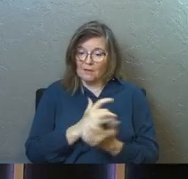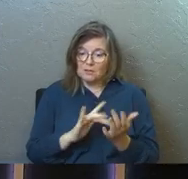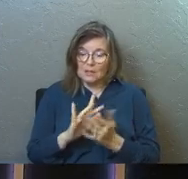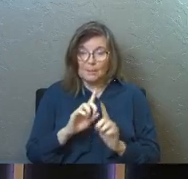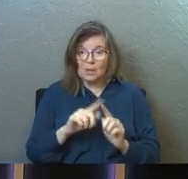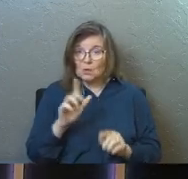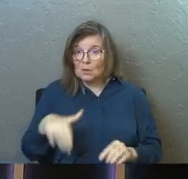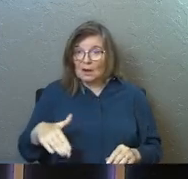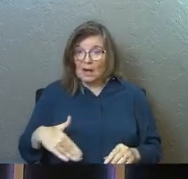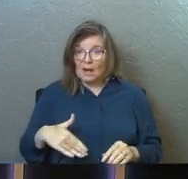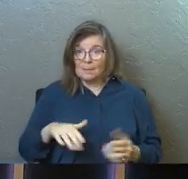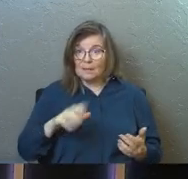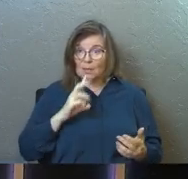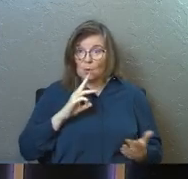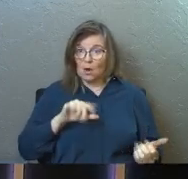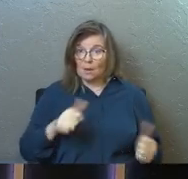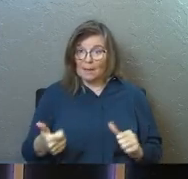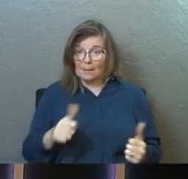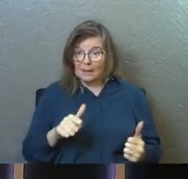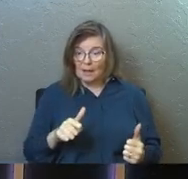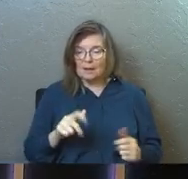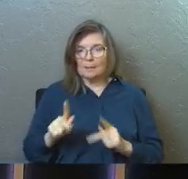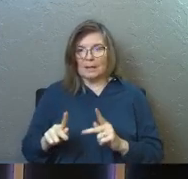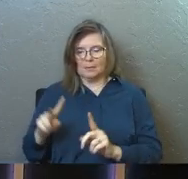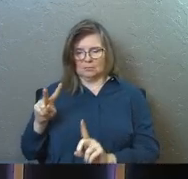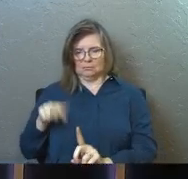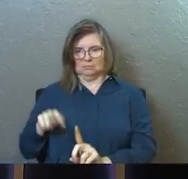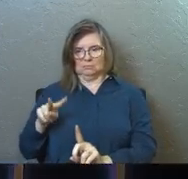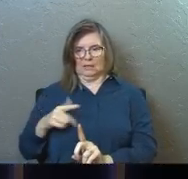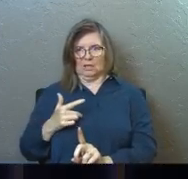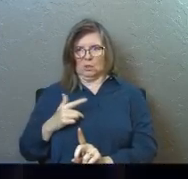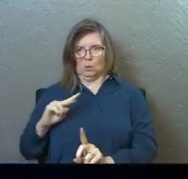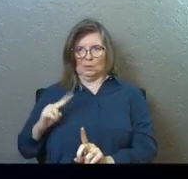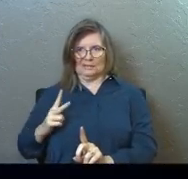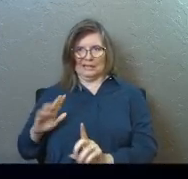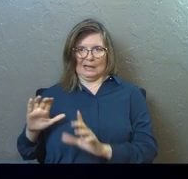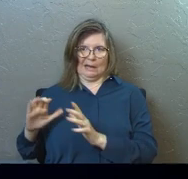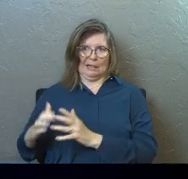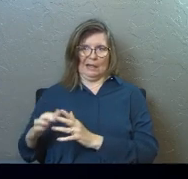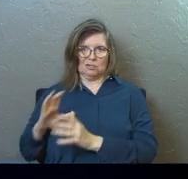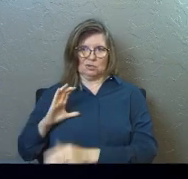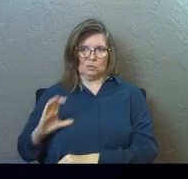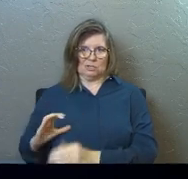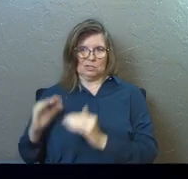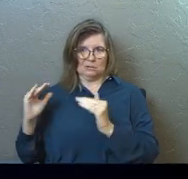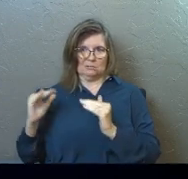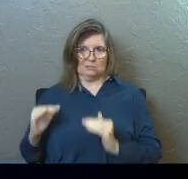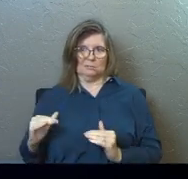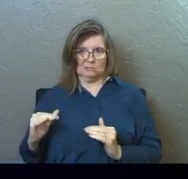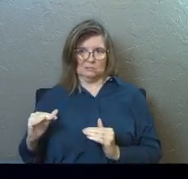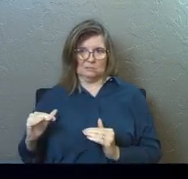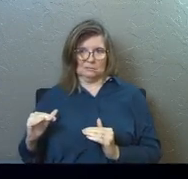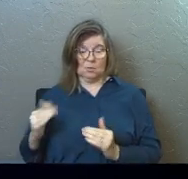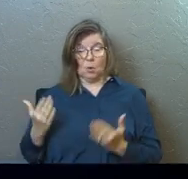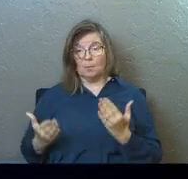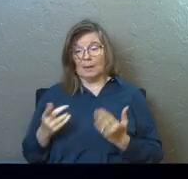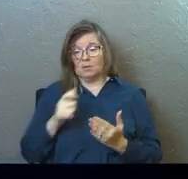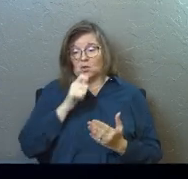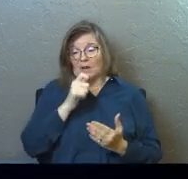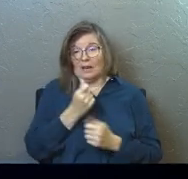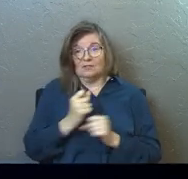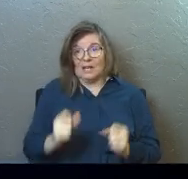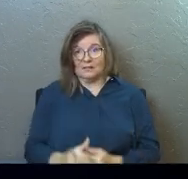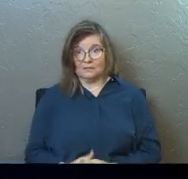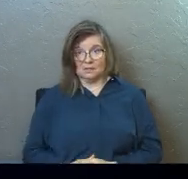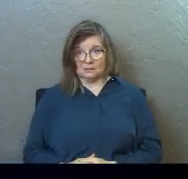loved Jesus, but you had not been water baptized yet, people would treat you like you were a second-class Christian. Yep. Or maybe you're